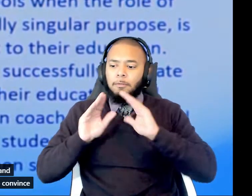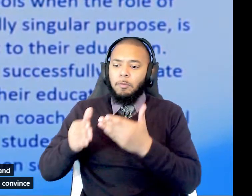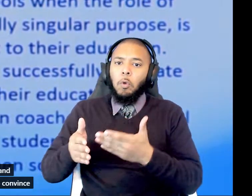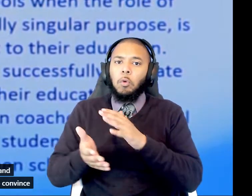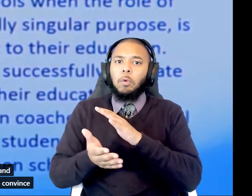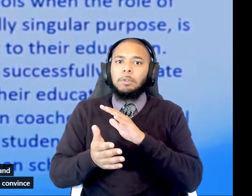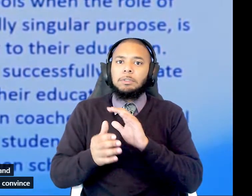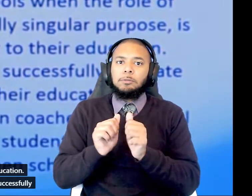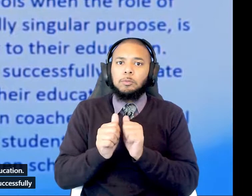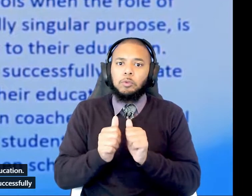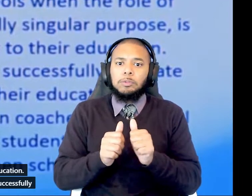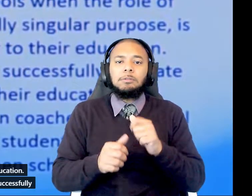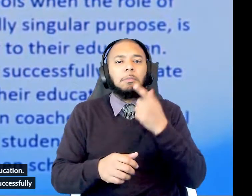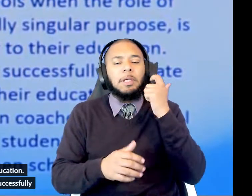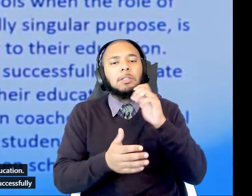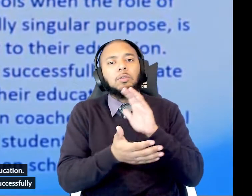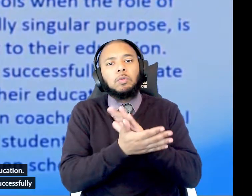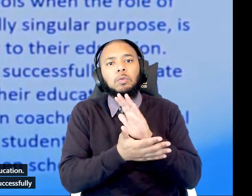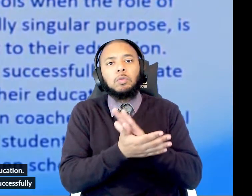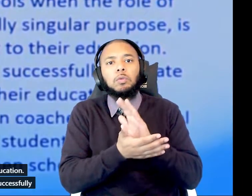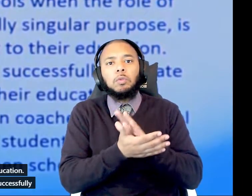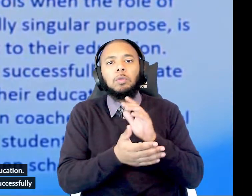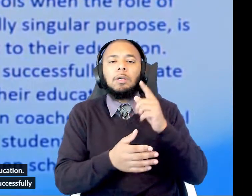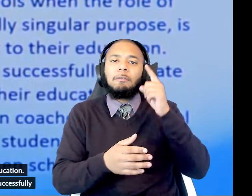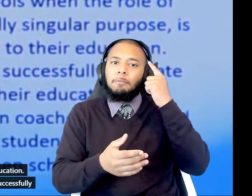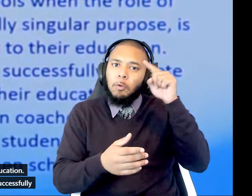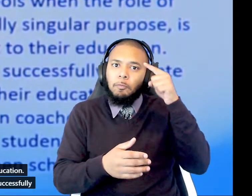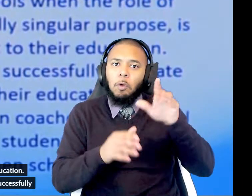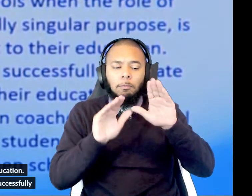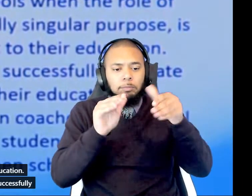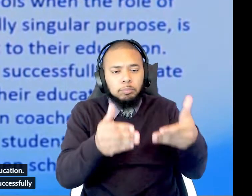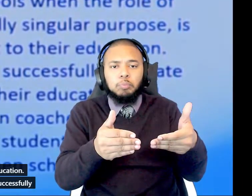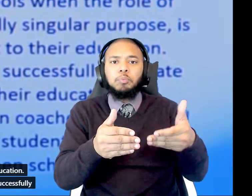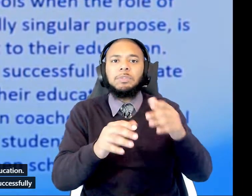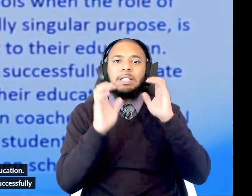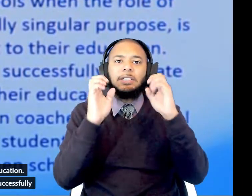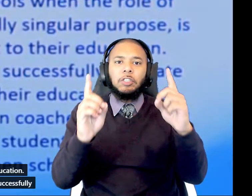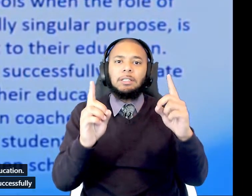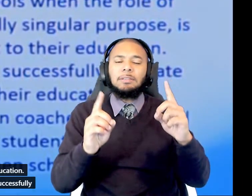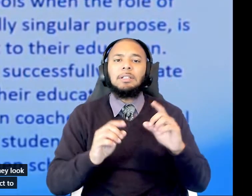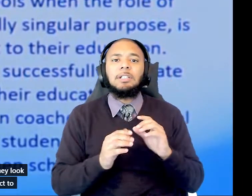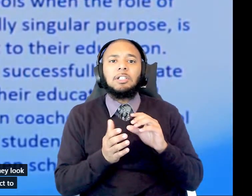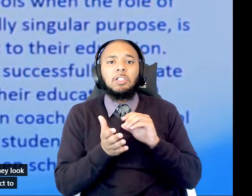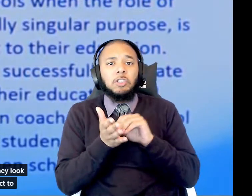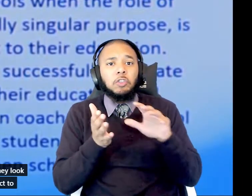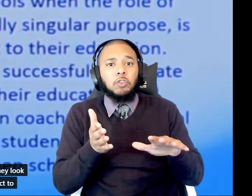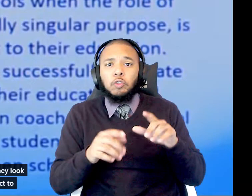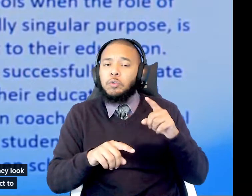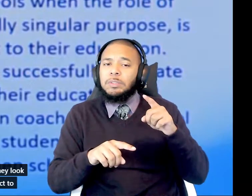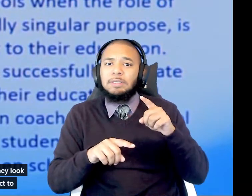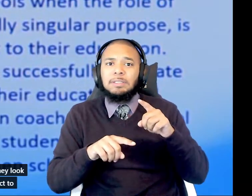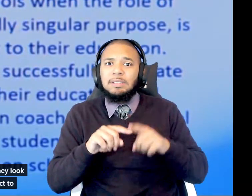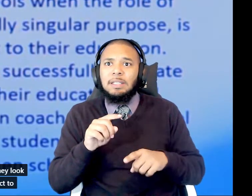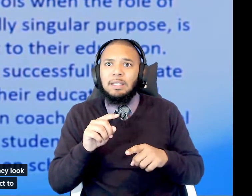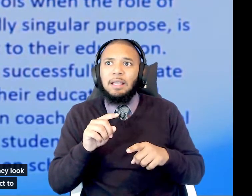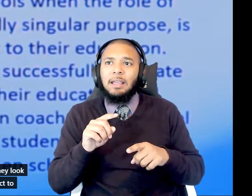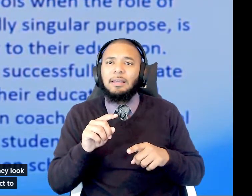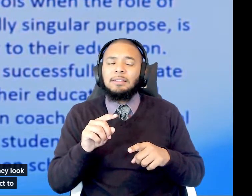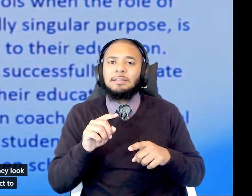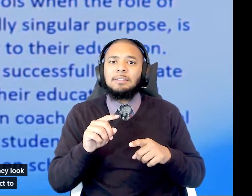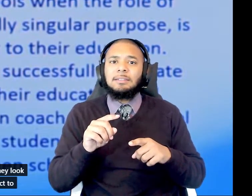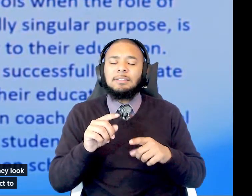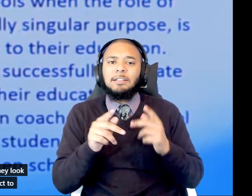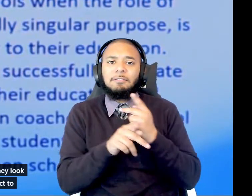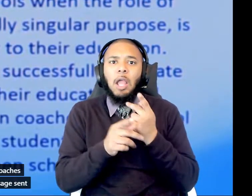singular purpose, is to convince students to commit to their education. How can we expect students to successfully navigate our hypocrisies? They look